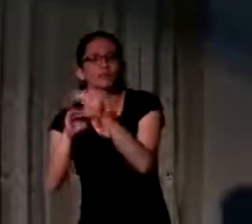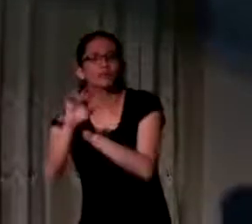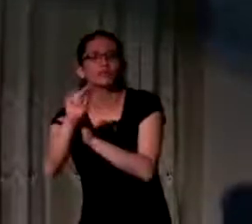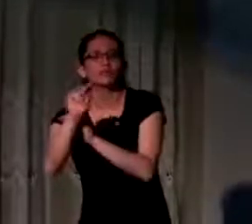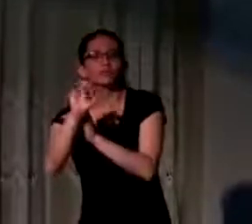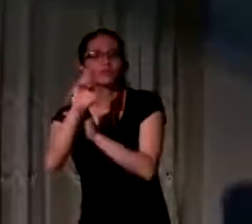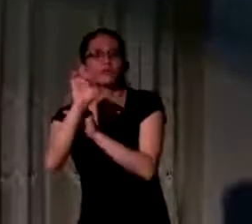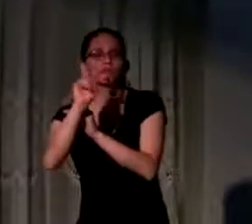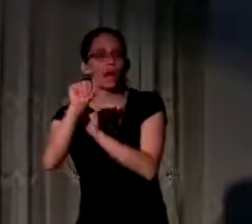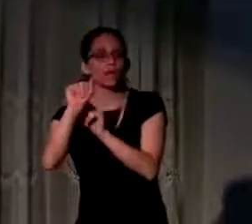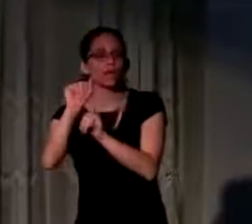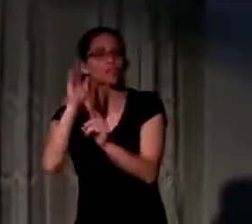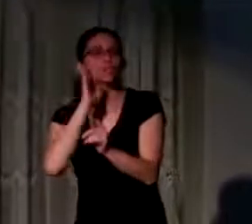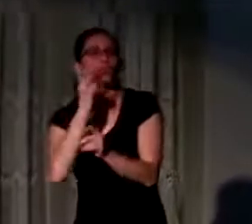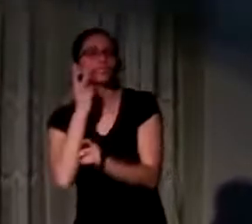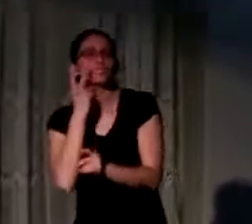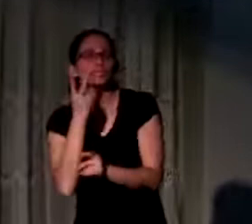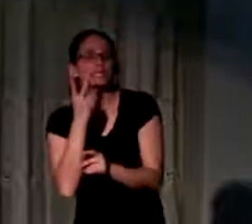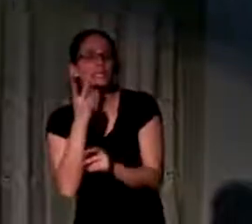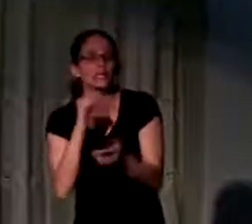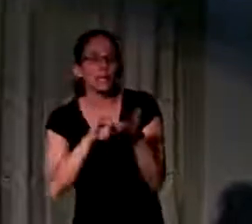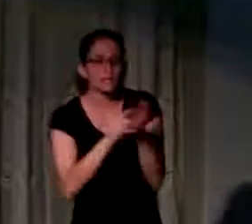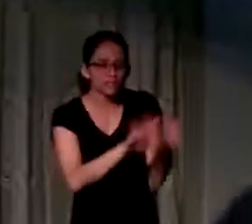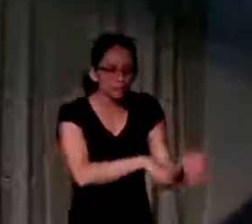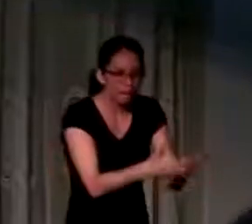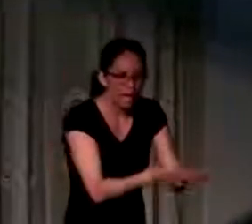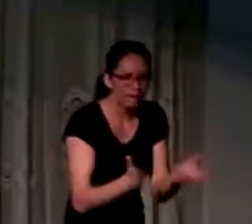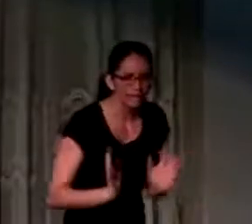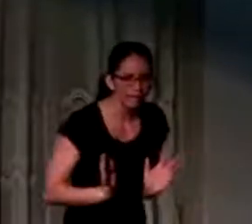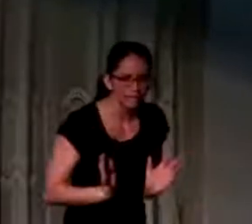know. Of course, that's after you're dead.